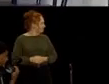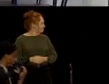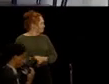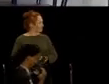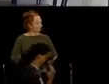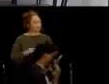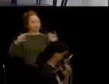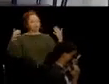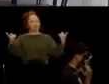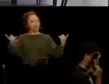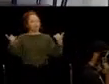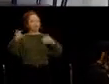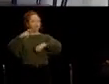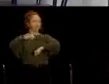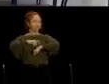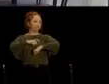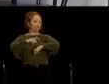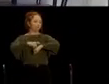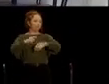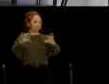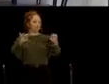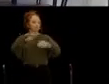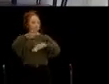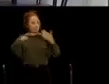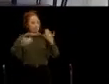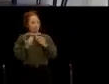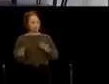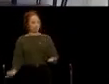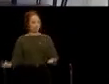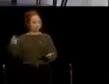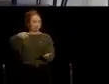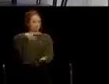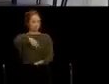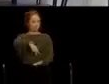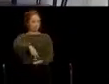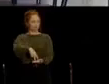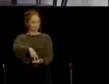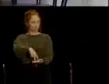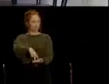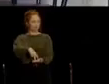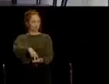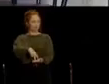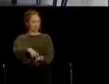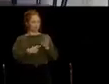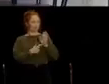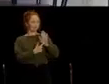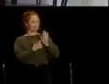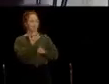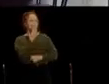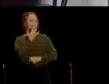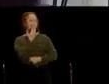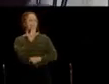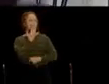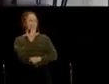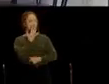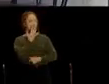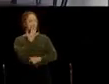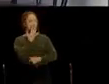At this time, I would like you to all stand as we present colors and listen to Miss